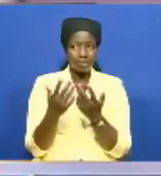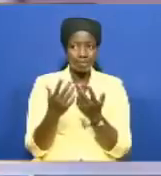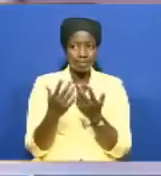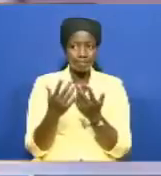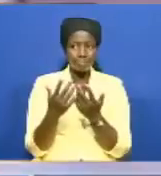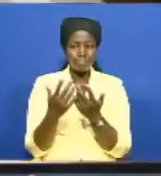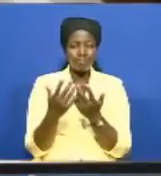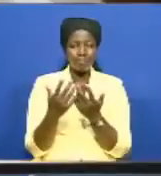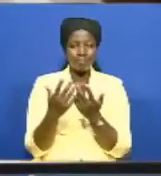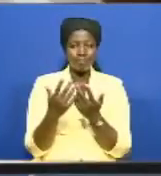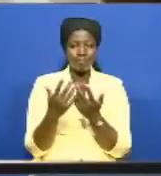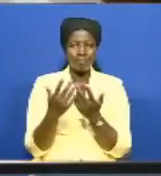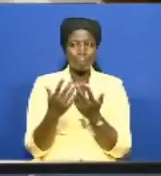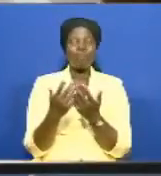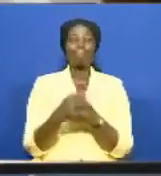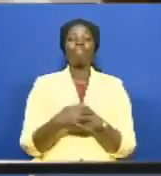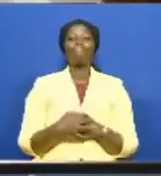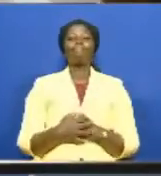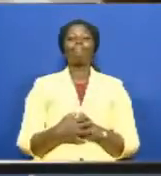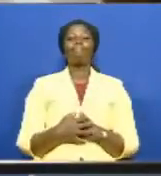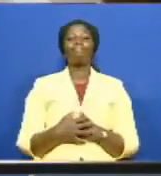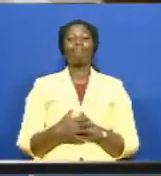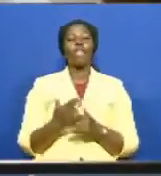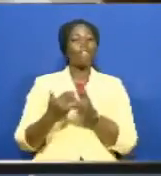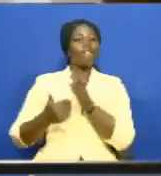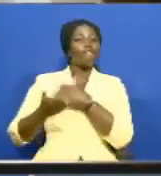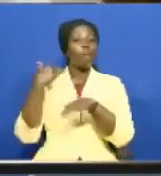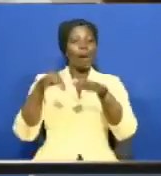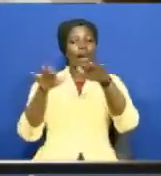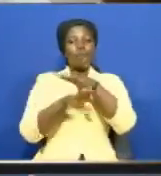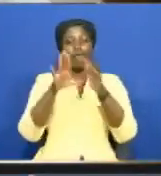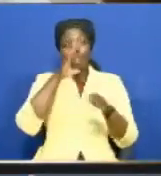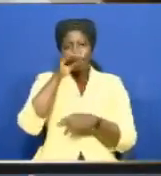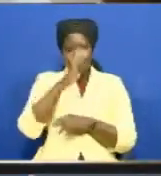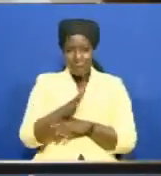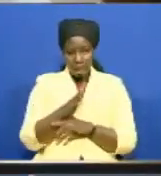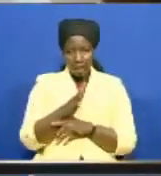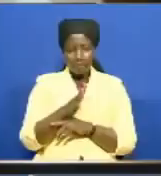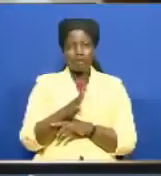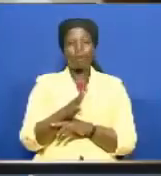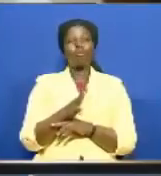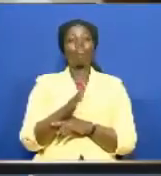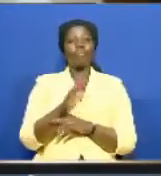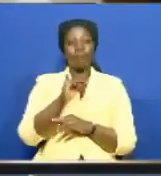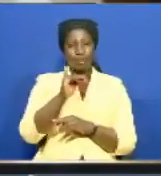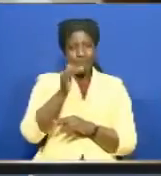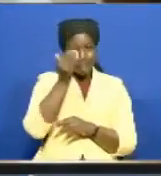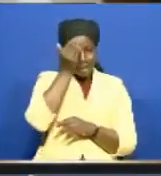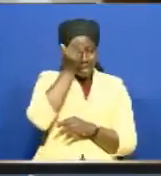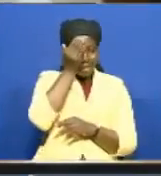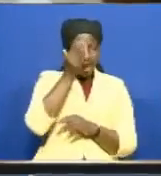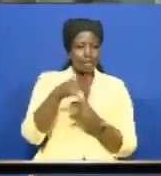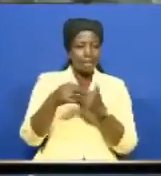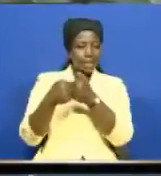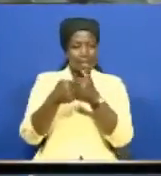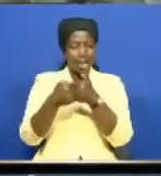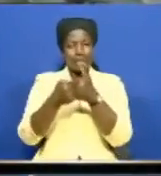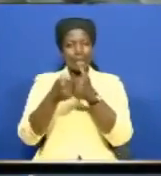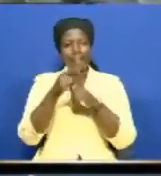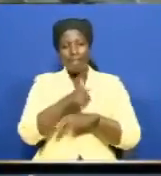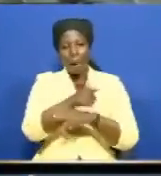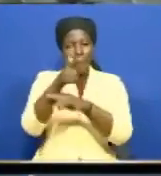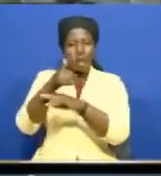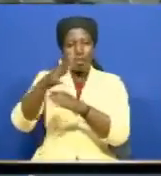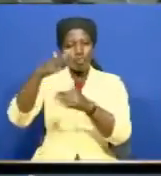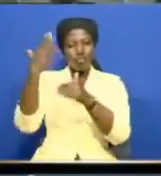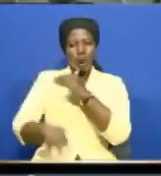mediation processes. Hilikba, former deputy speaker, the Knesset, Israel challenged the media to shun the